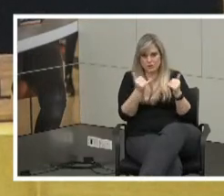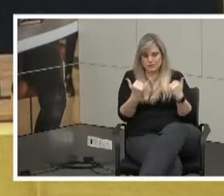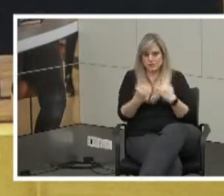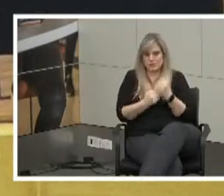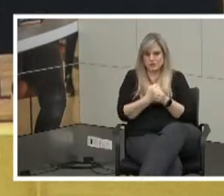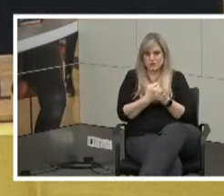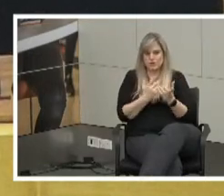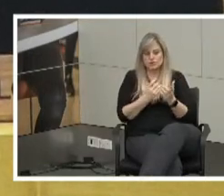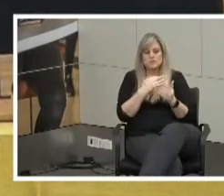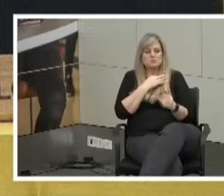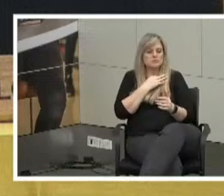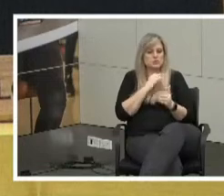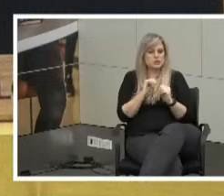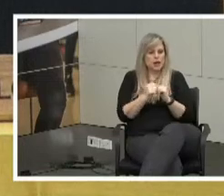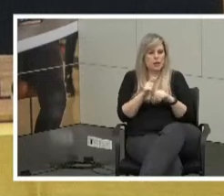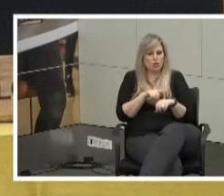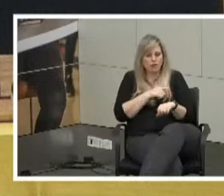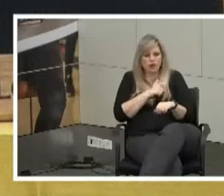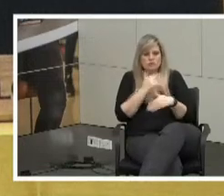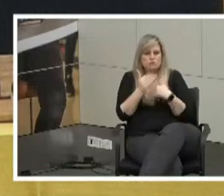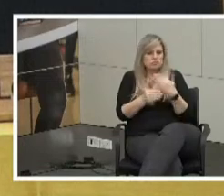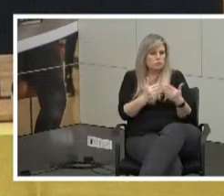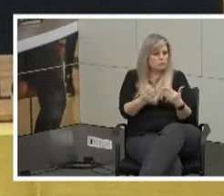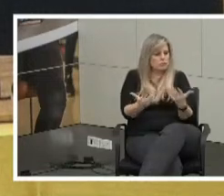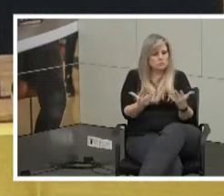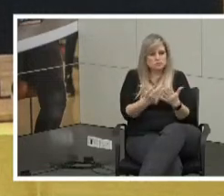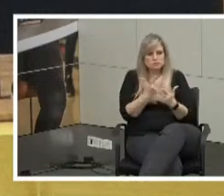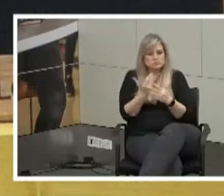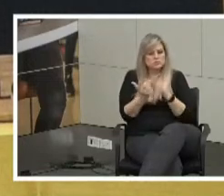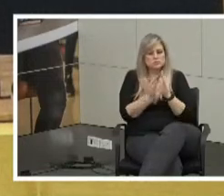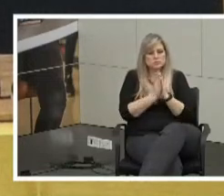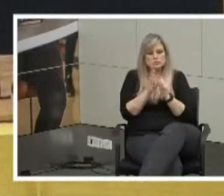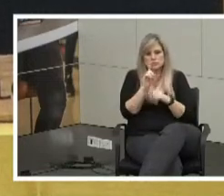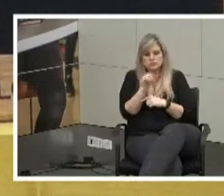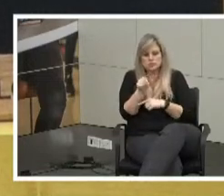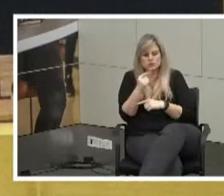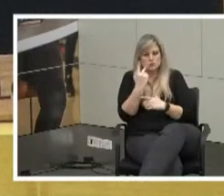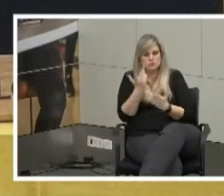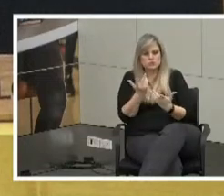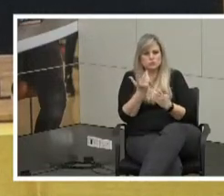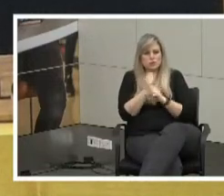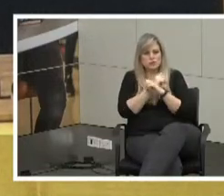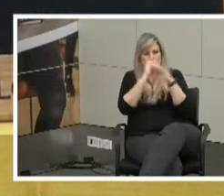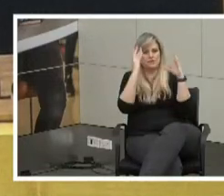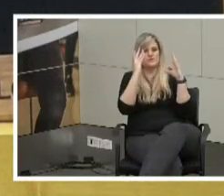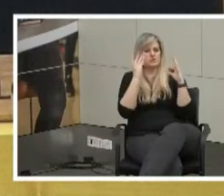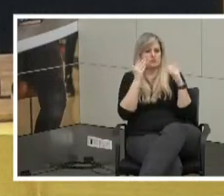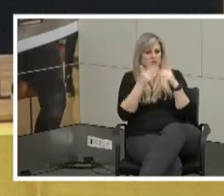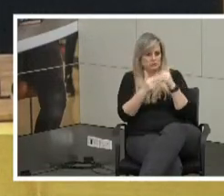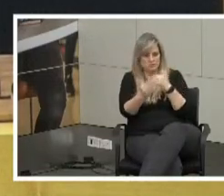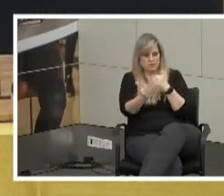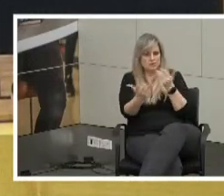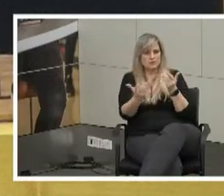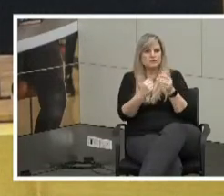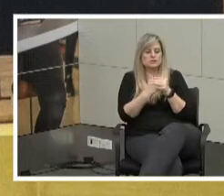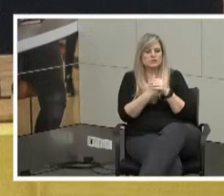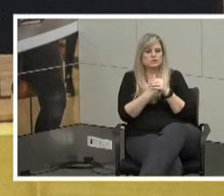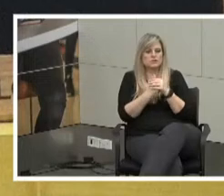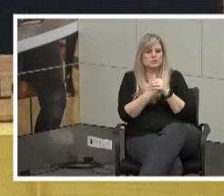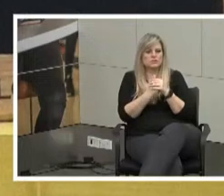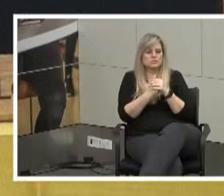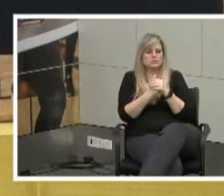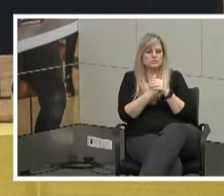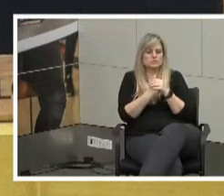once and I'm just wondering about how long it took or um it it do what you foresee this looking like next year especially as